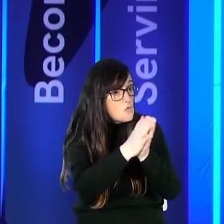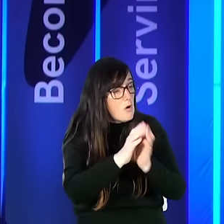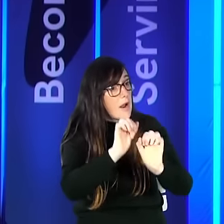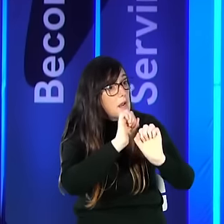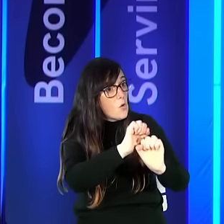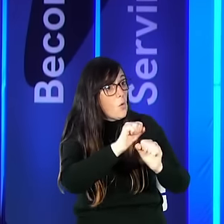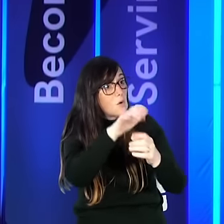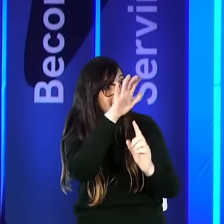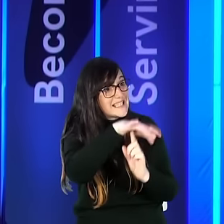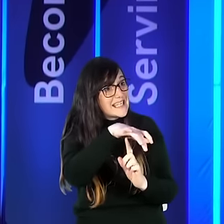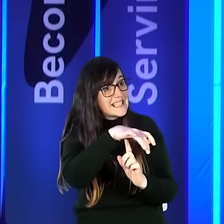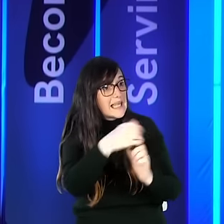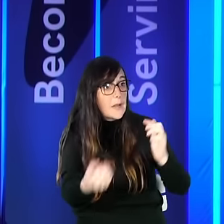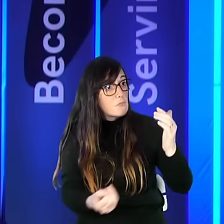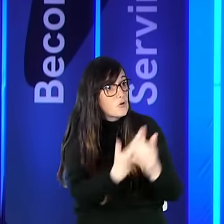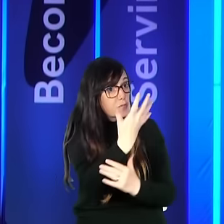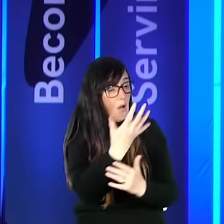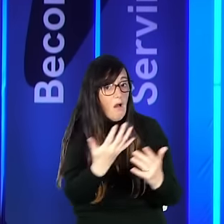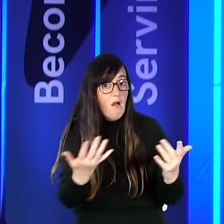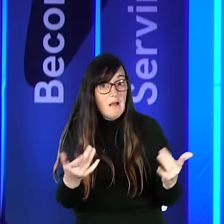and be part of that prosperity.